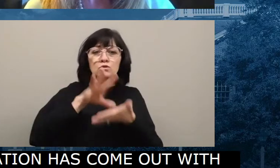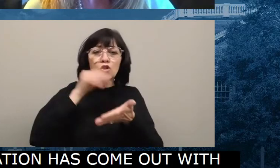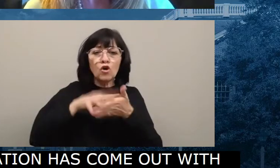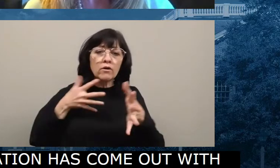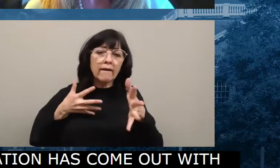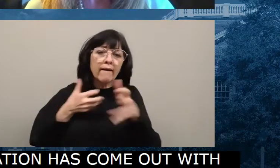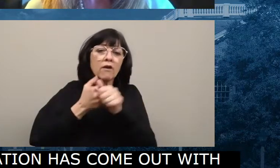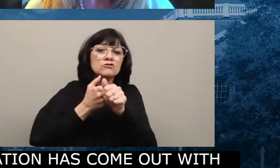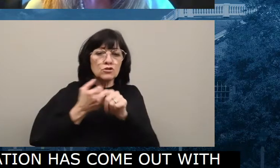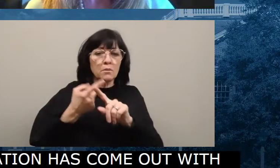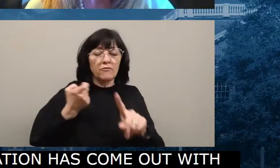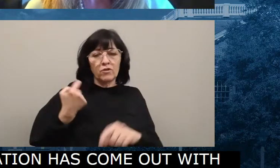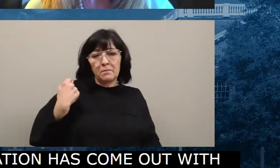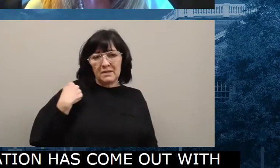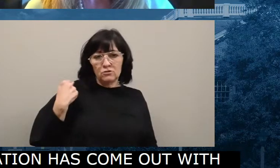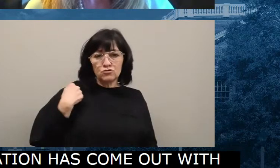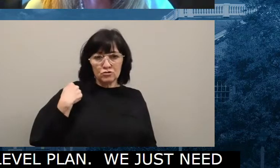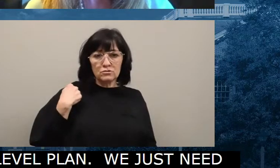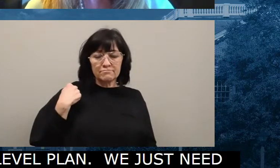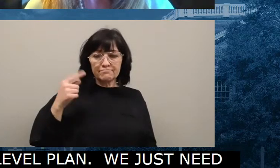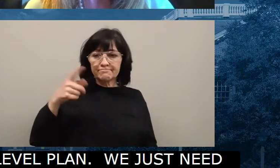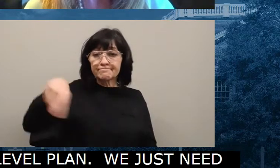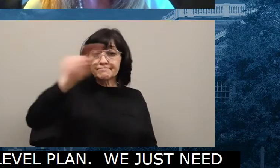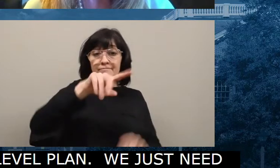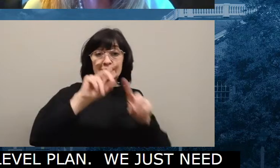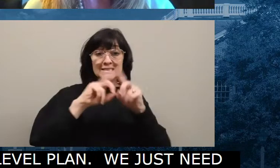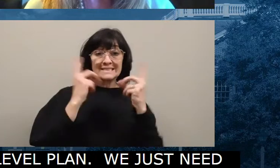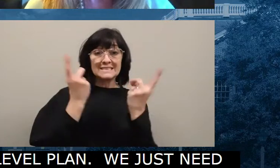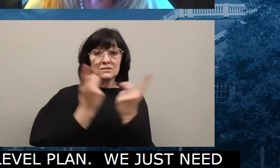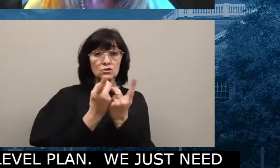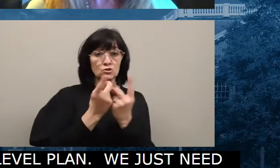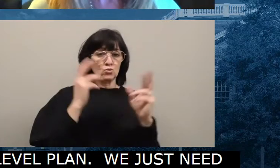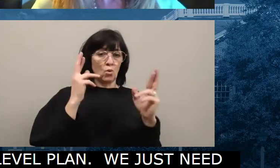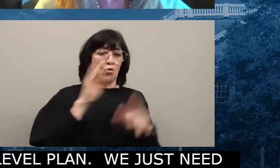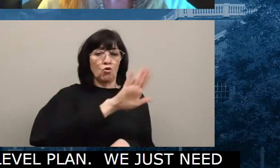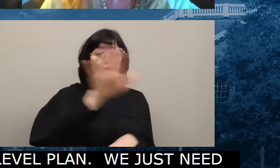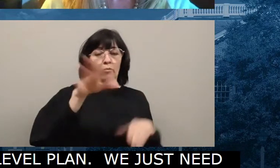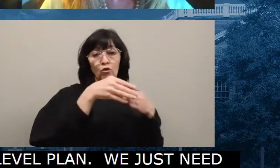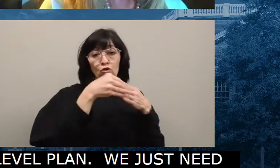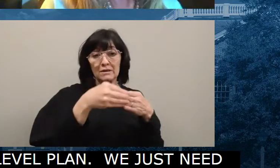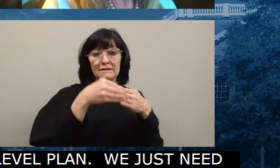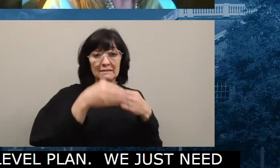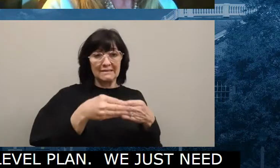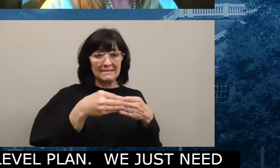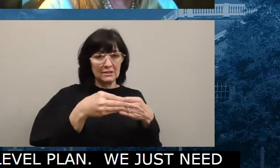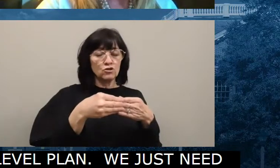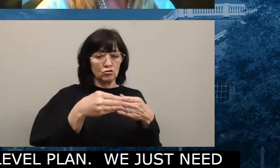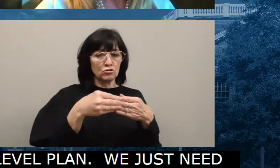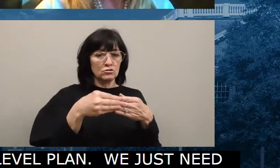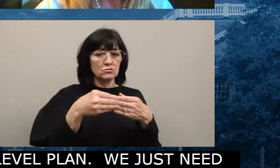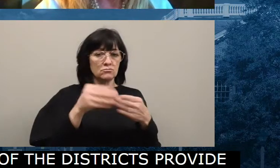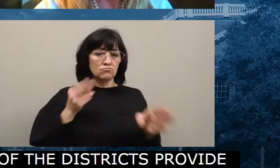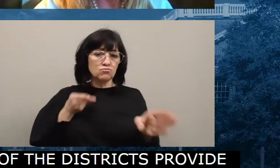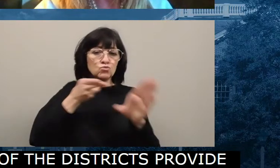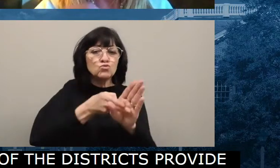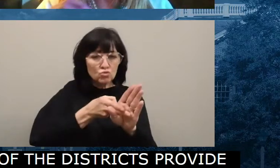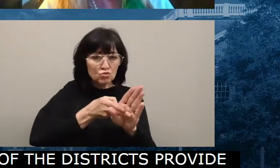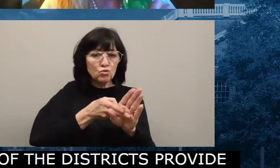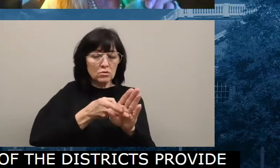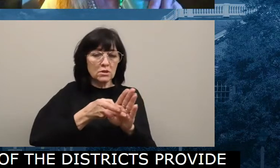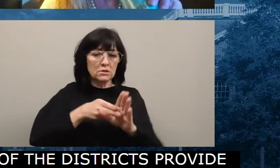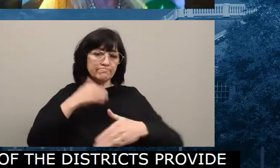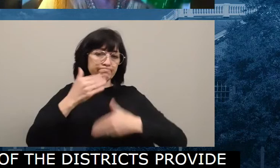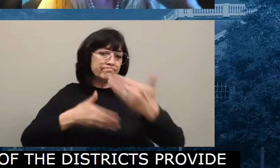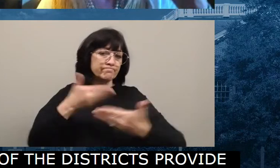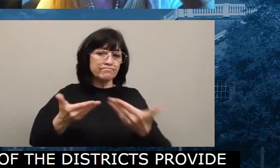districts provide leadership in their particular area. We need to provide information to parents so that they know